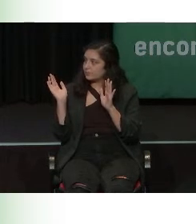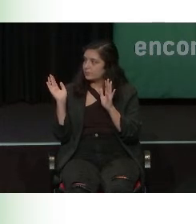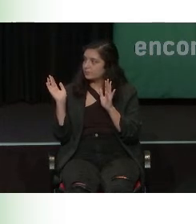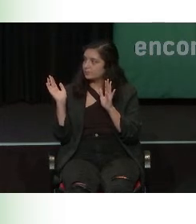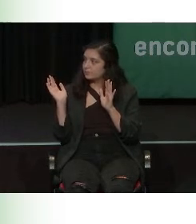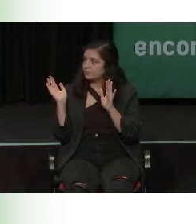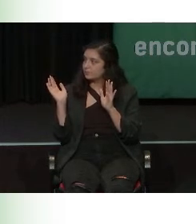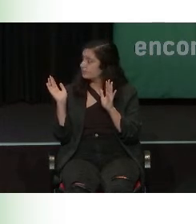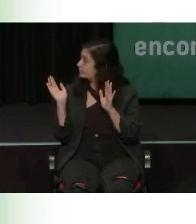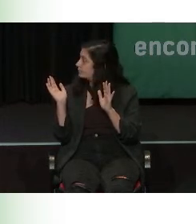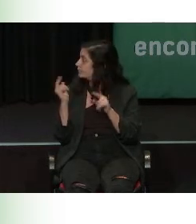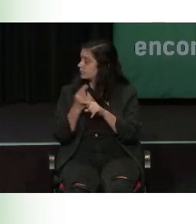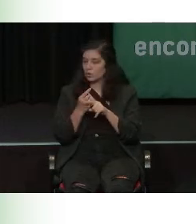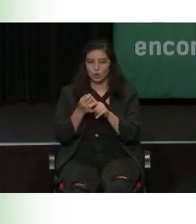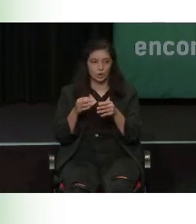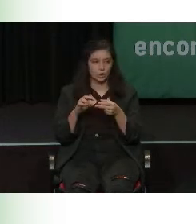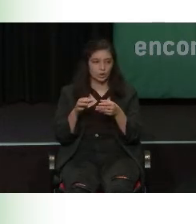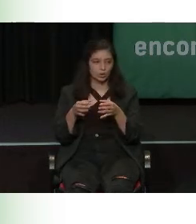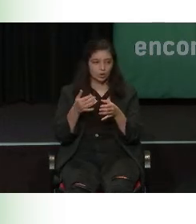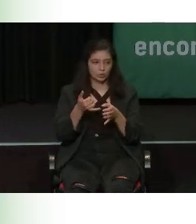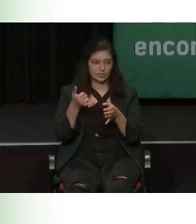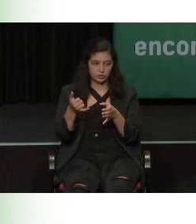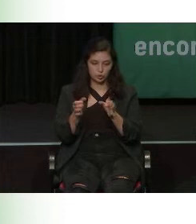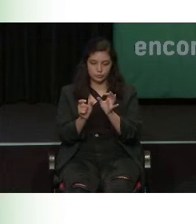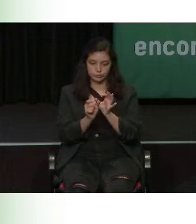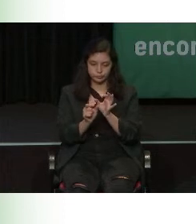minute chromosome 22 that's